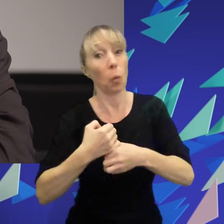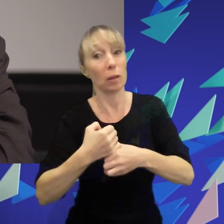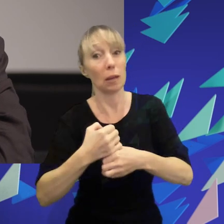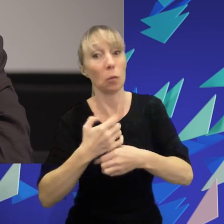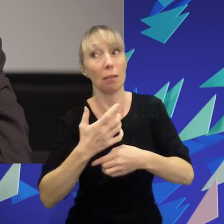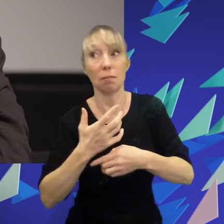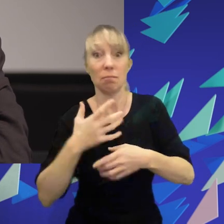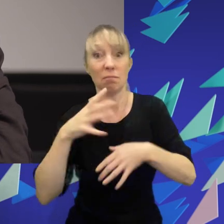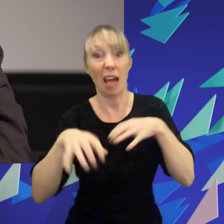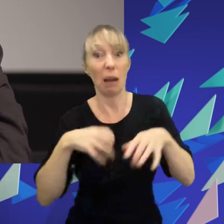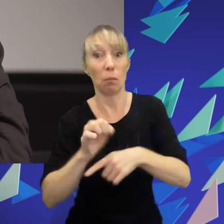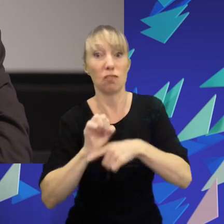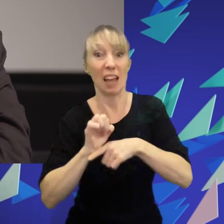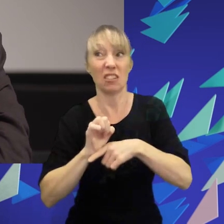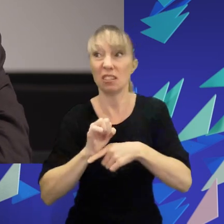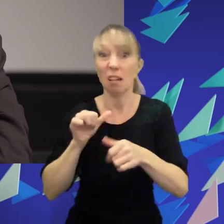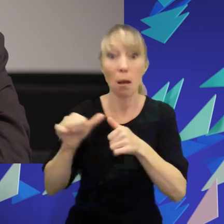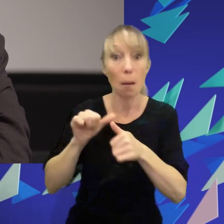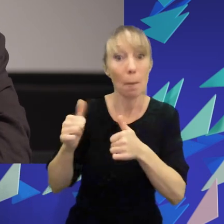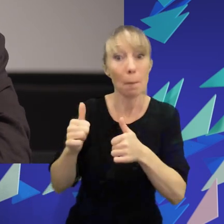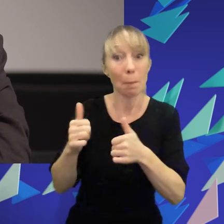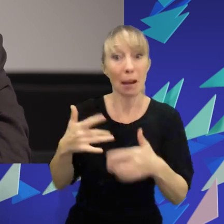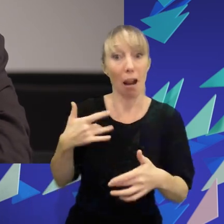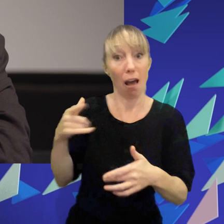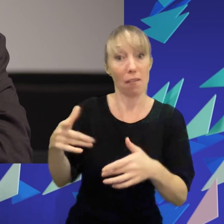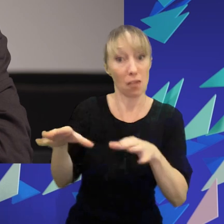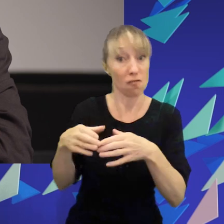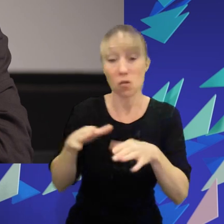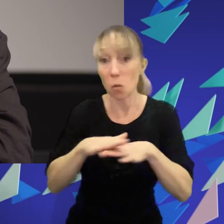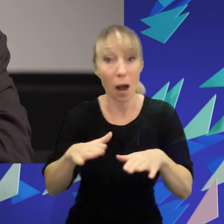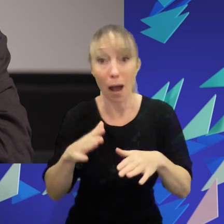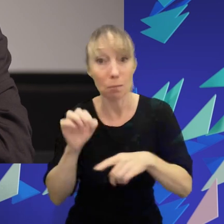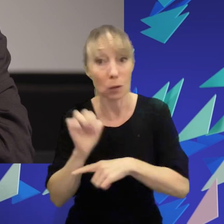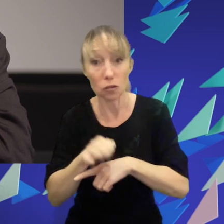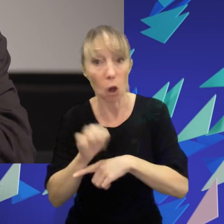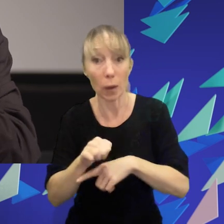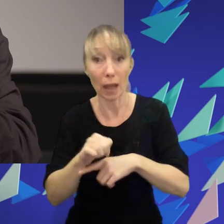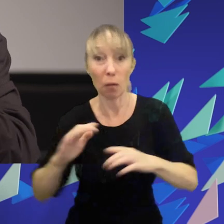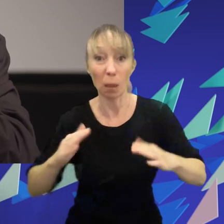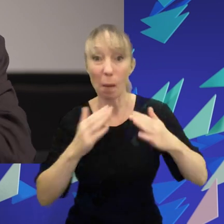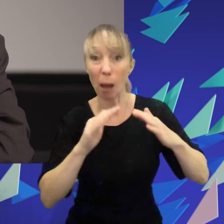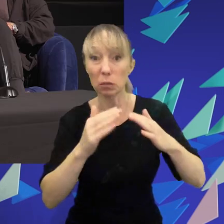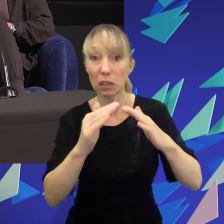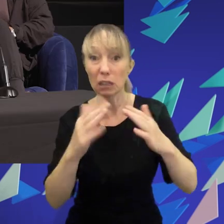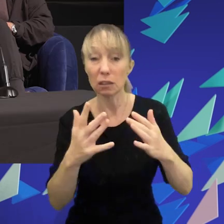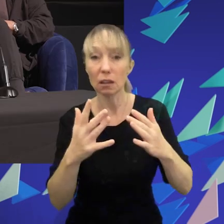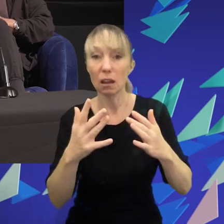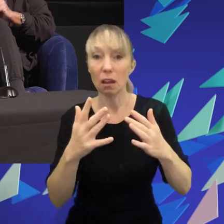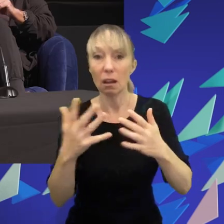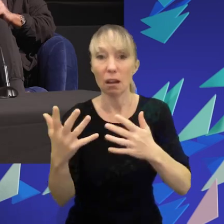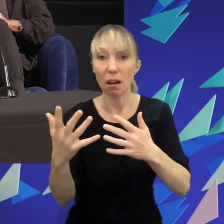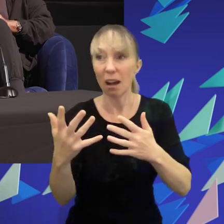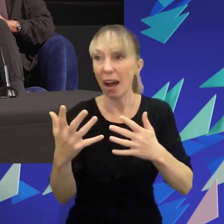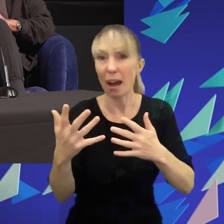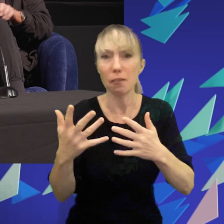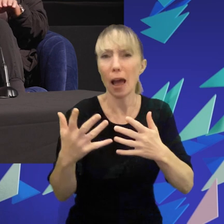better conditions than all the crews. I mean, it was, I'm not joking. So we were in these mountains, and we have to bring wood